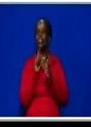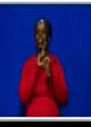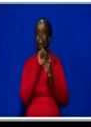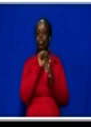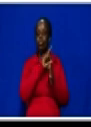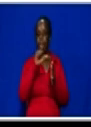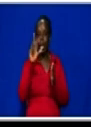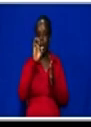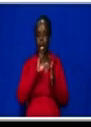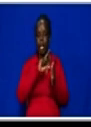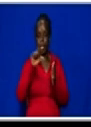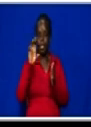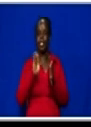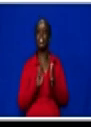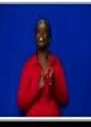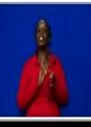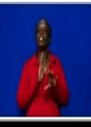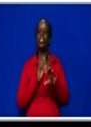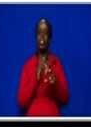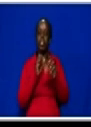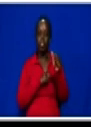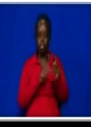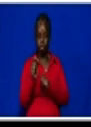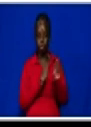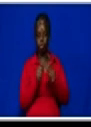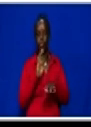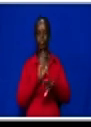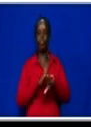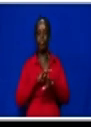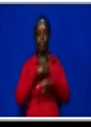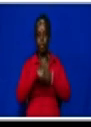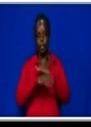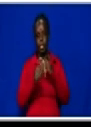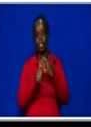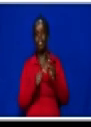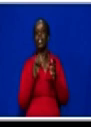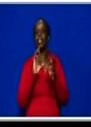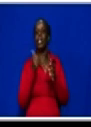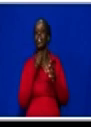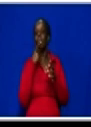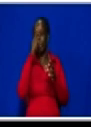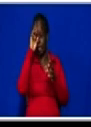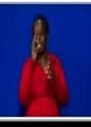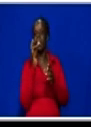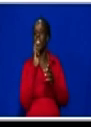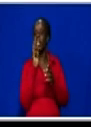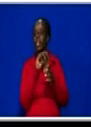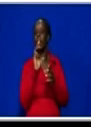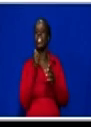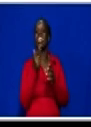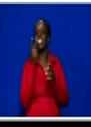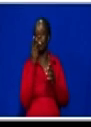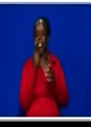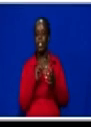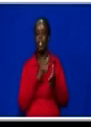is dominant over the other. So we have one parent being red, the other parent being white, and the offsprings